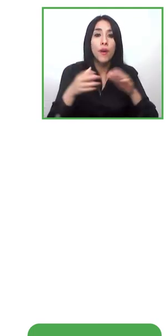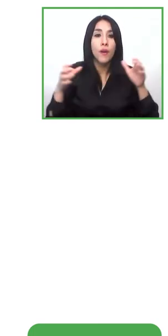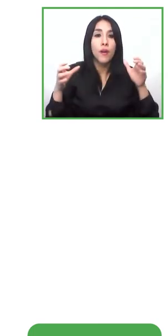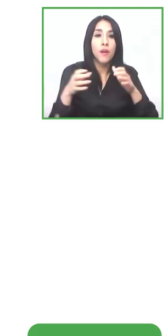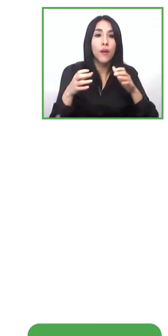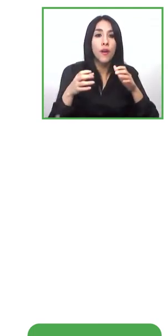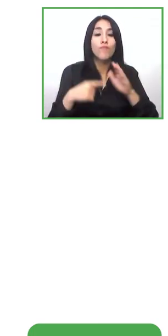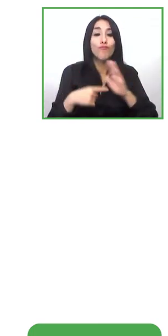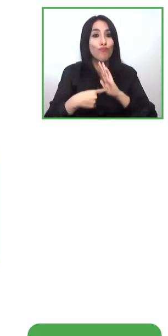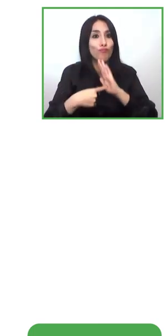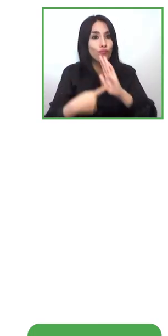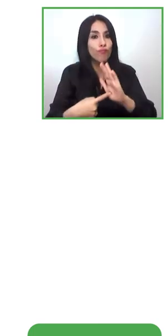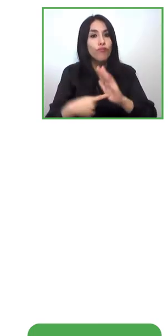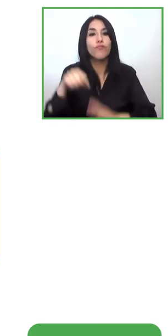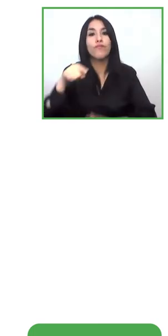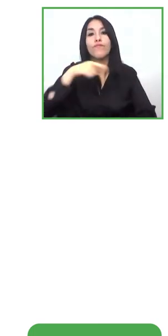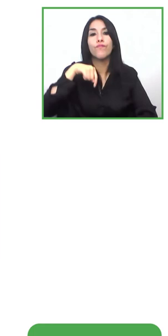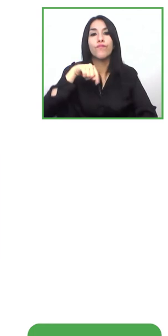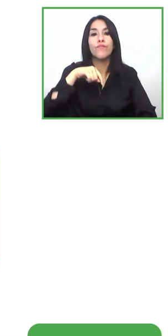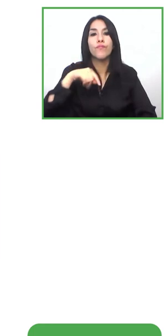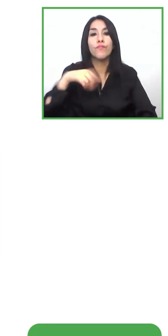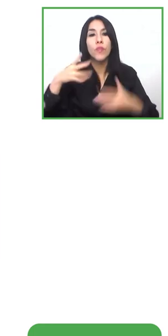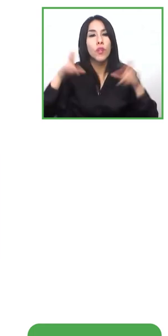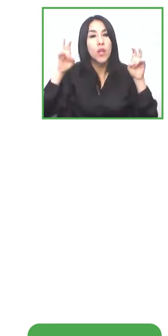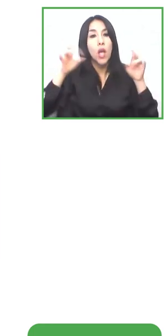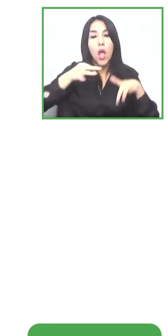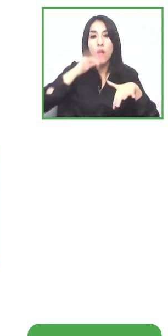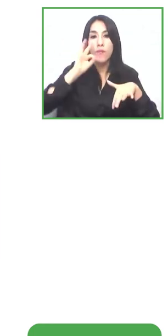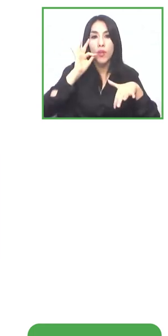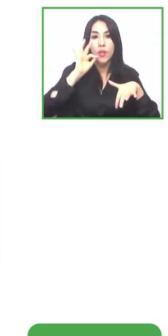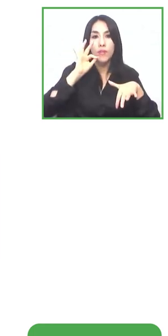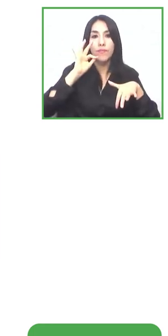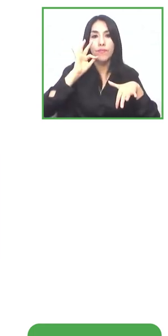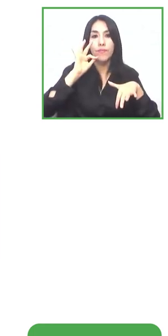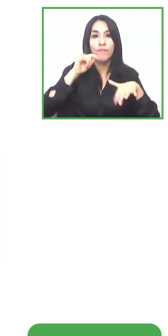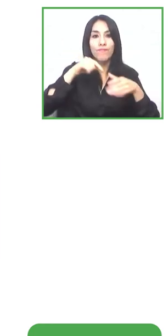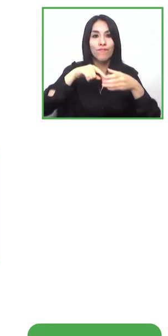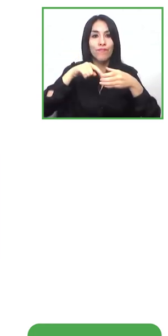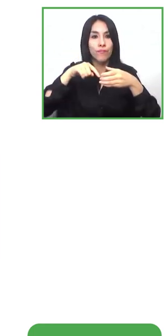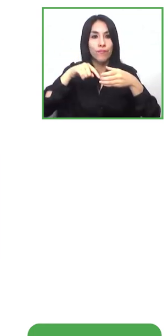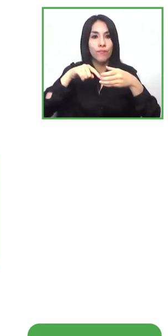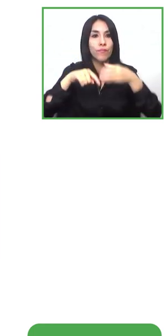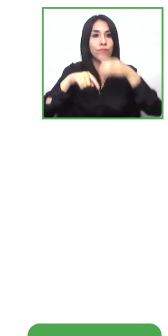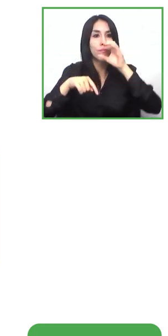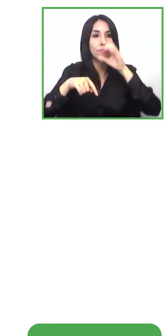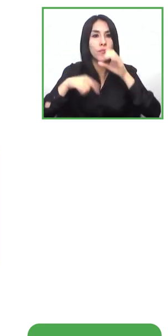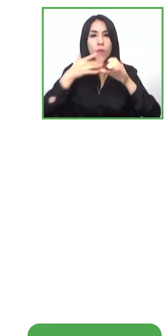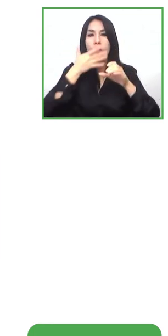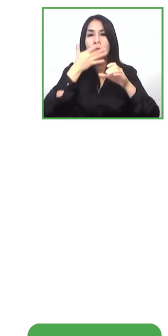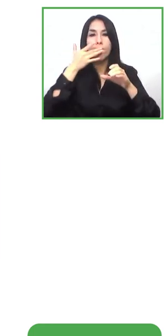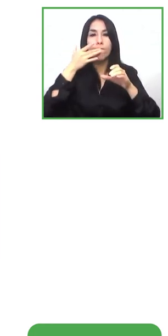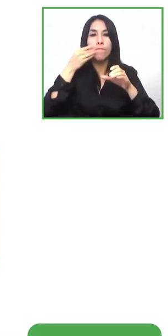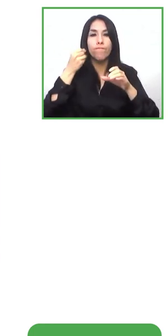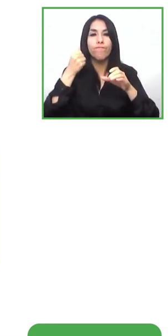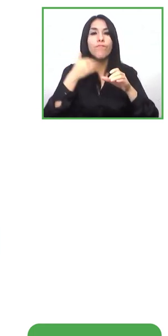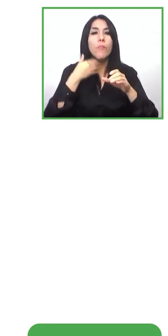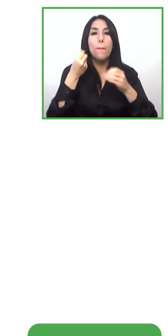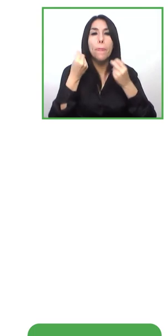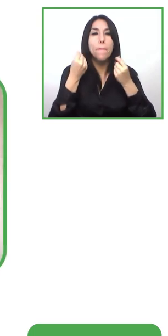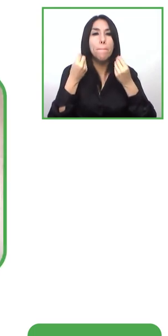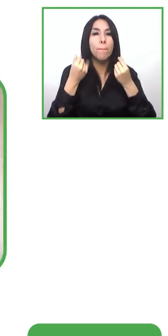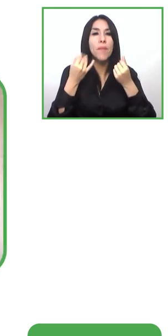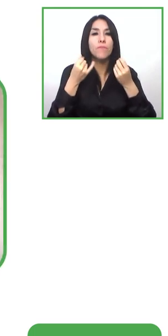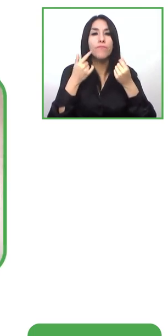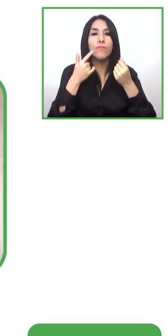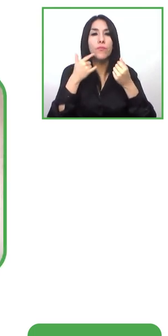Yeah, I would say that it's necessary. It is on us to make sure that all of our community members are represented